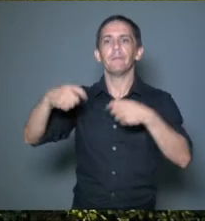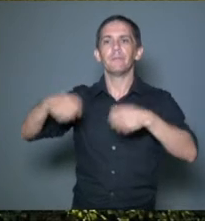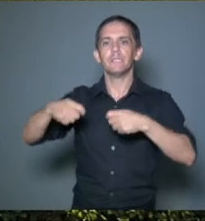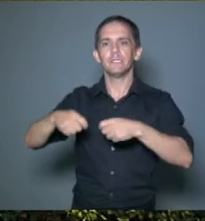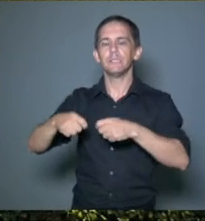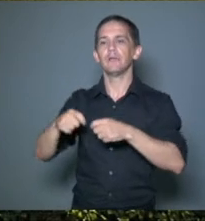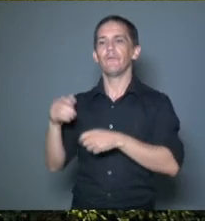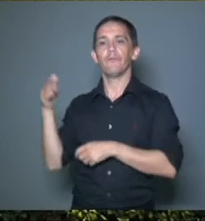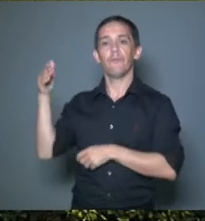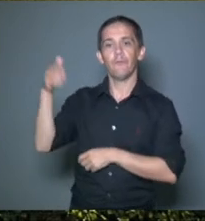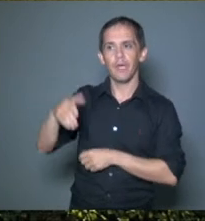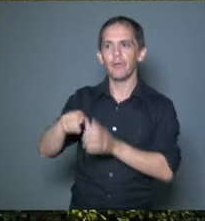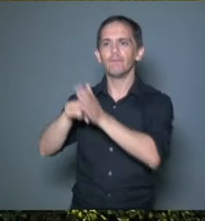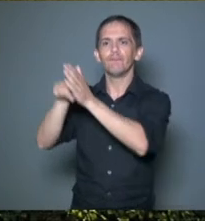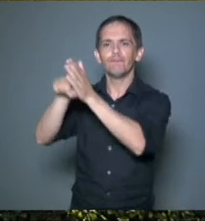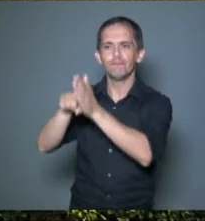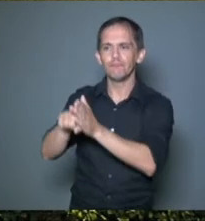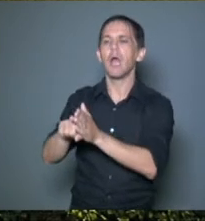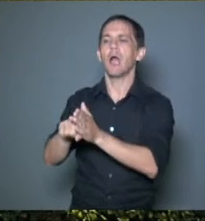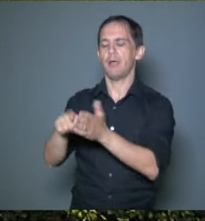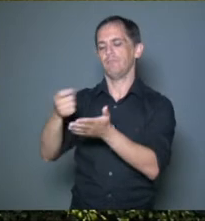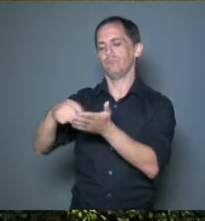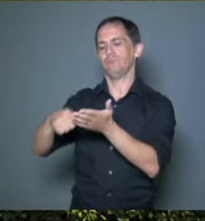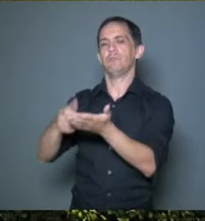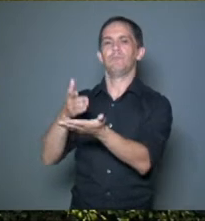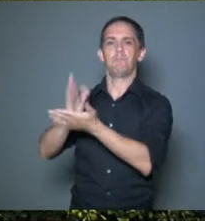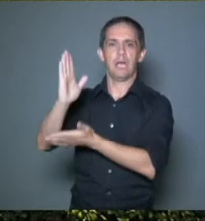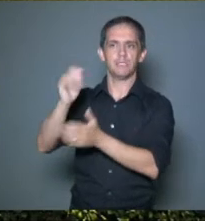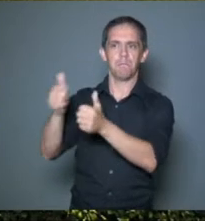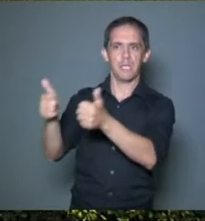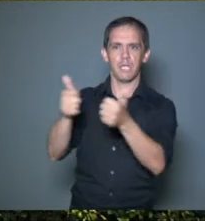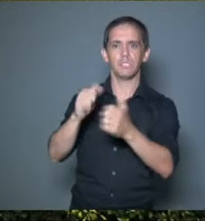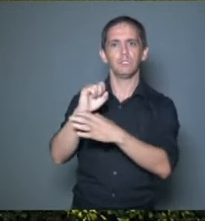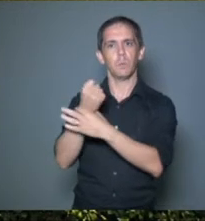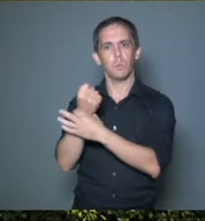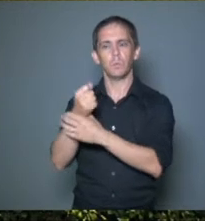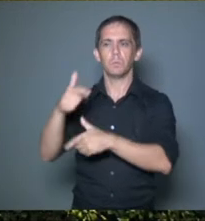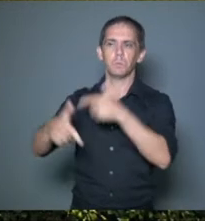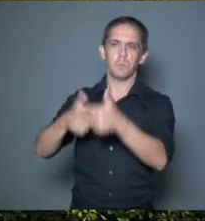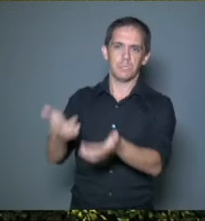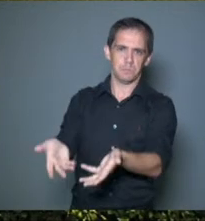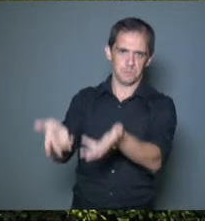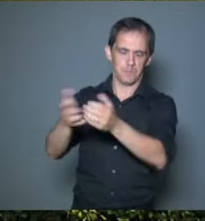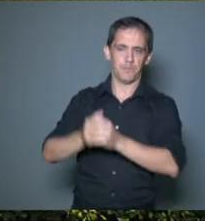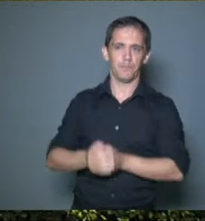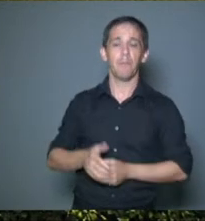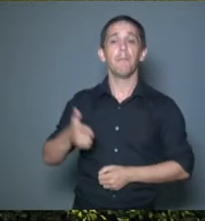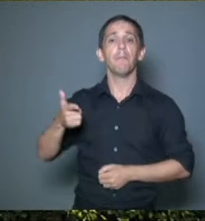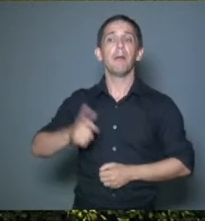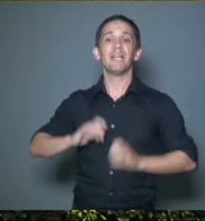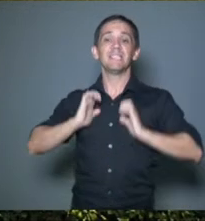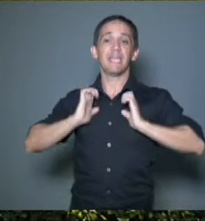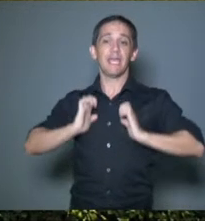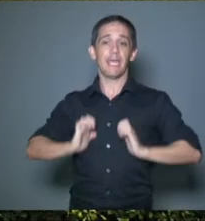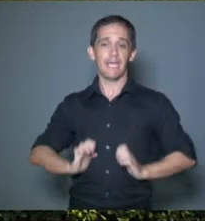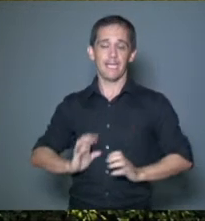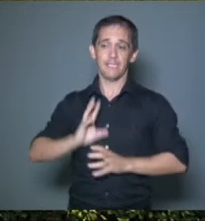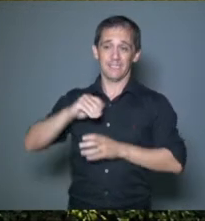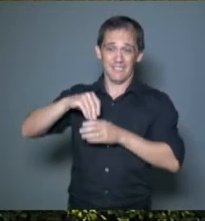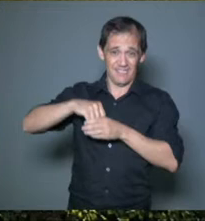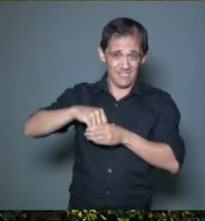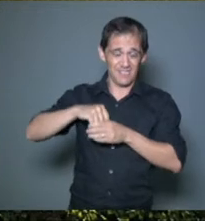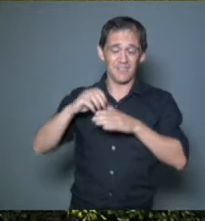for the most important products, and also traceability. And then second point, ethics and a code of